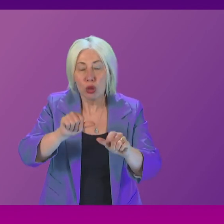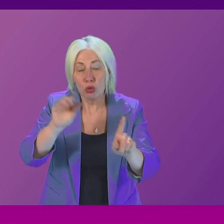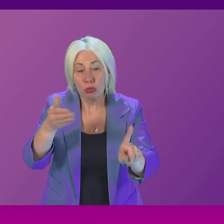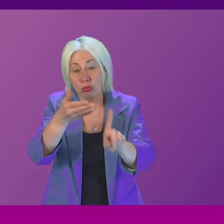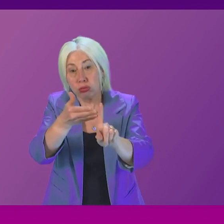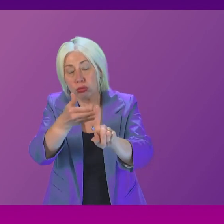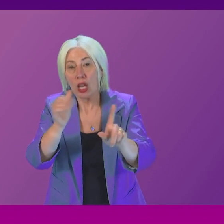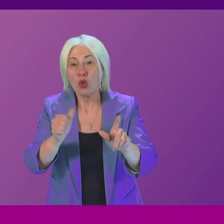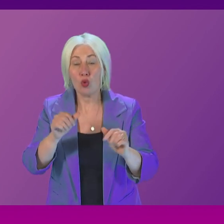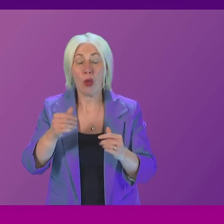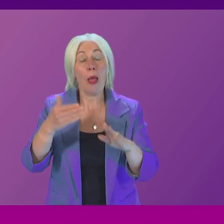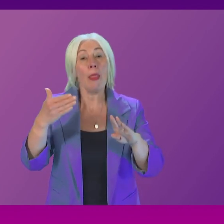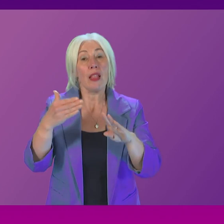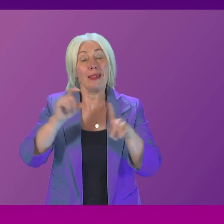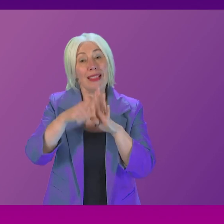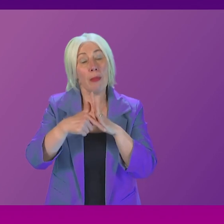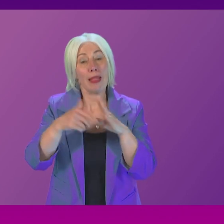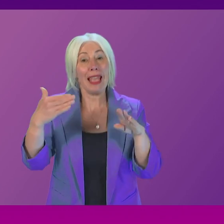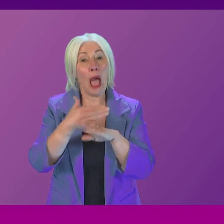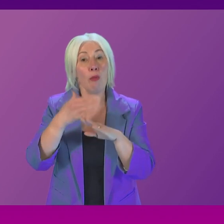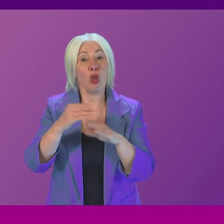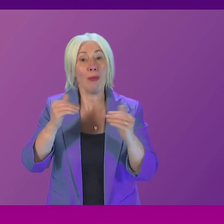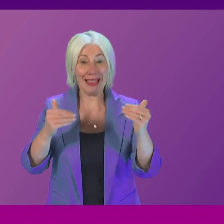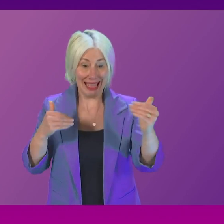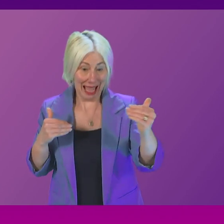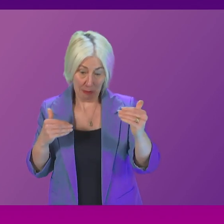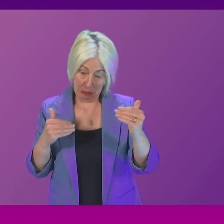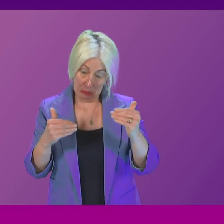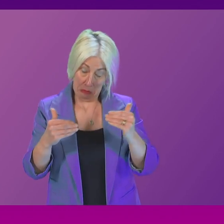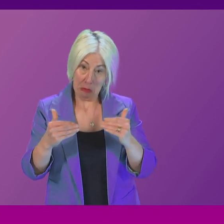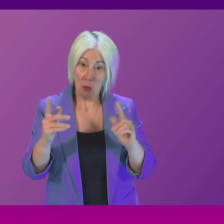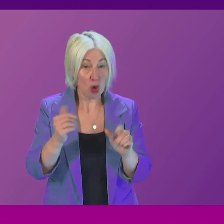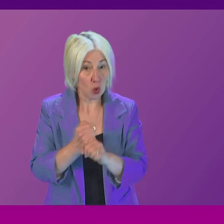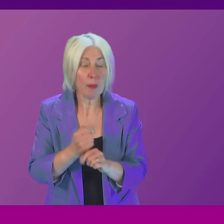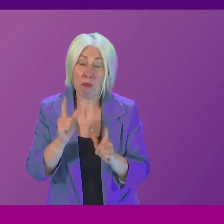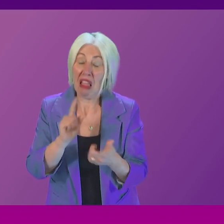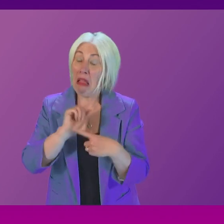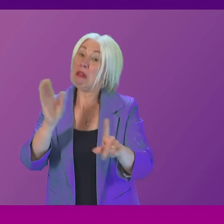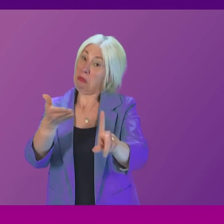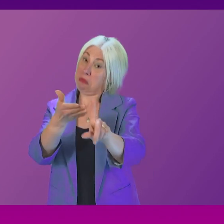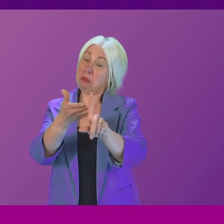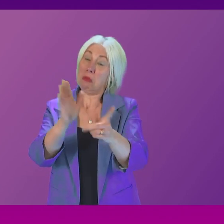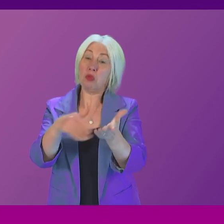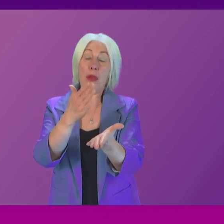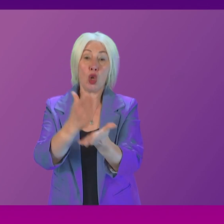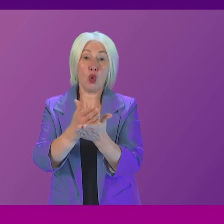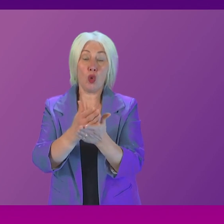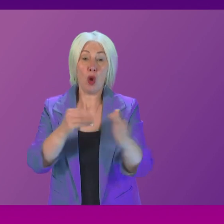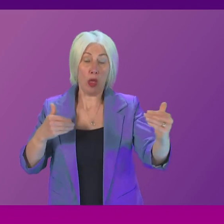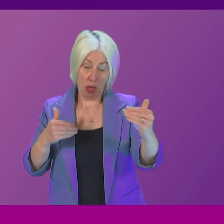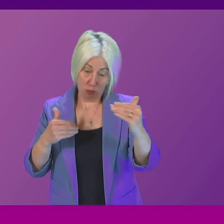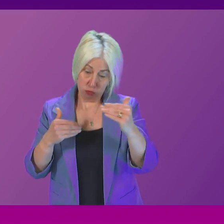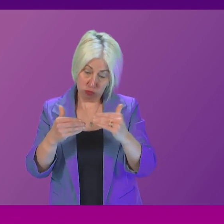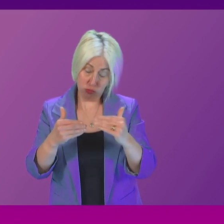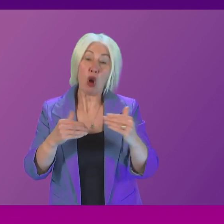for closing the disability employment gap? Well, it still very much remains our ambition to make sure that we reduce that